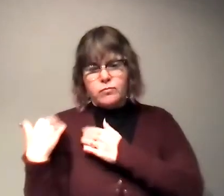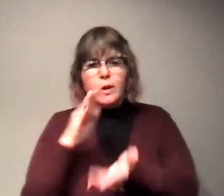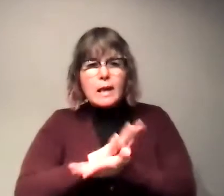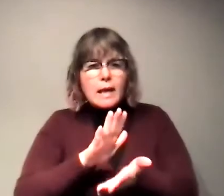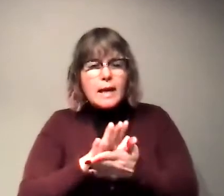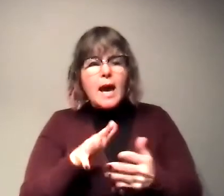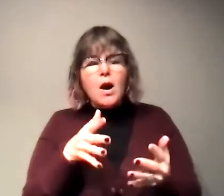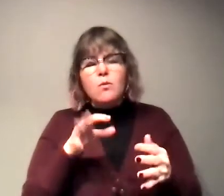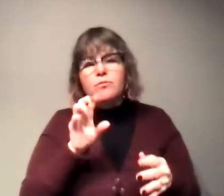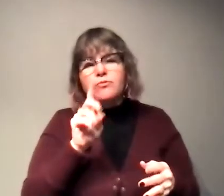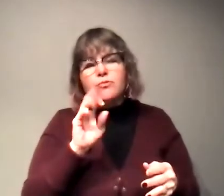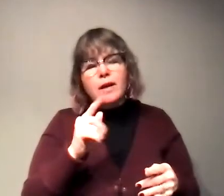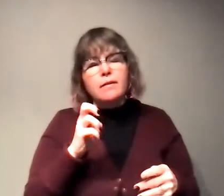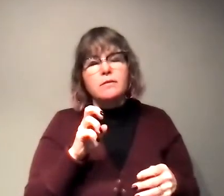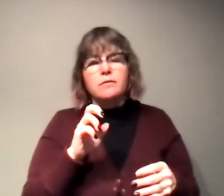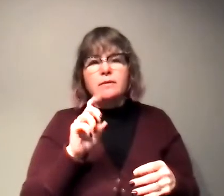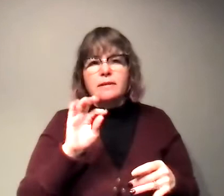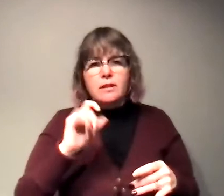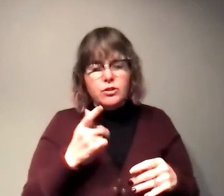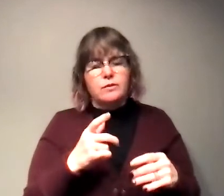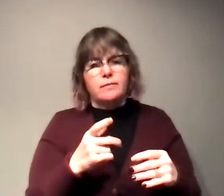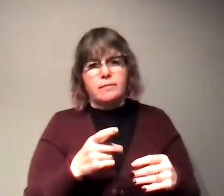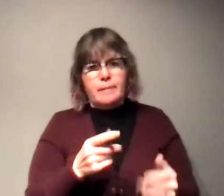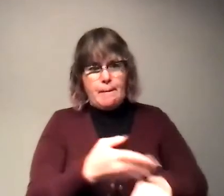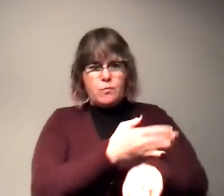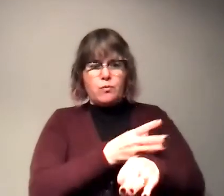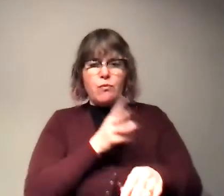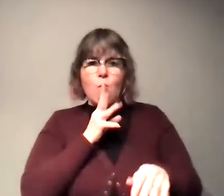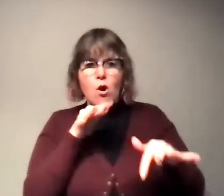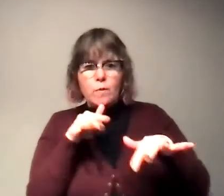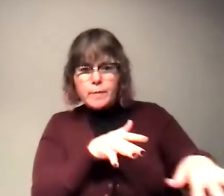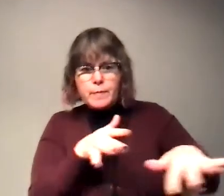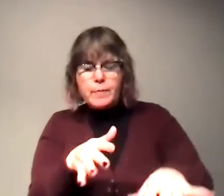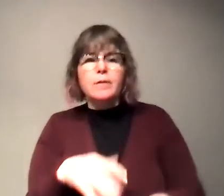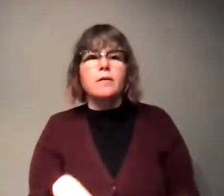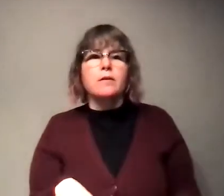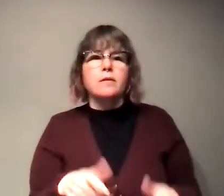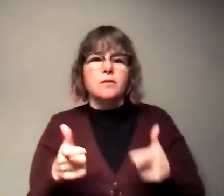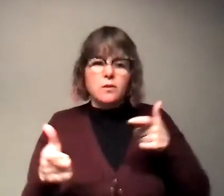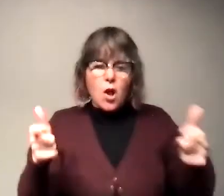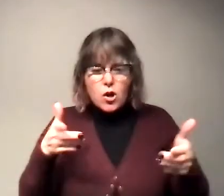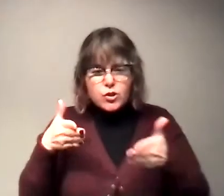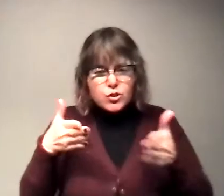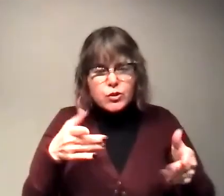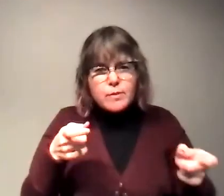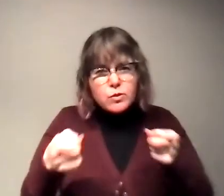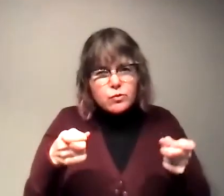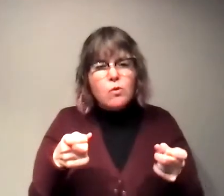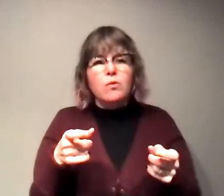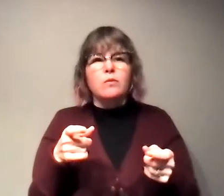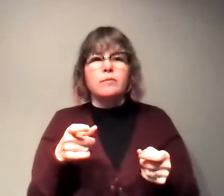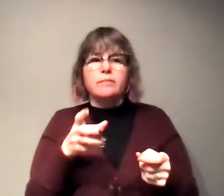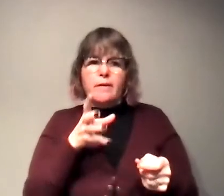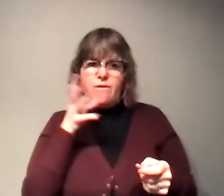rid of wooded areas so the water can flow better. These drainage ditches are large streams that are controlled and managed by